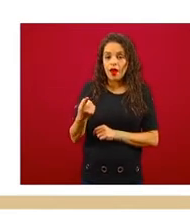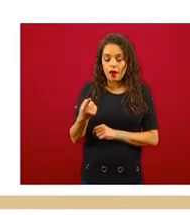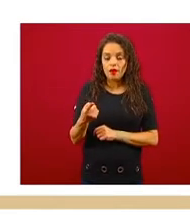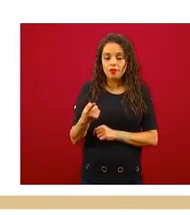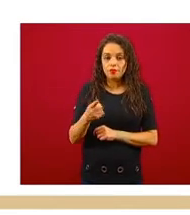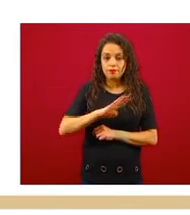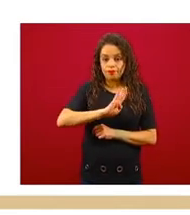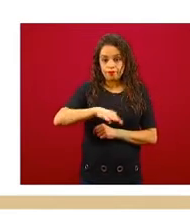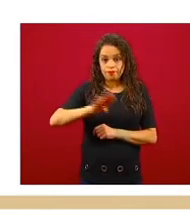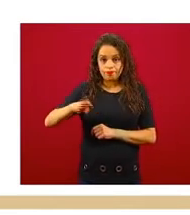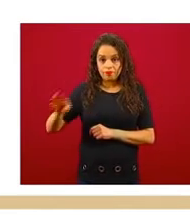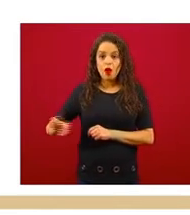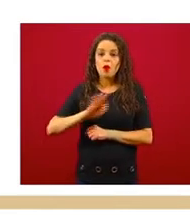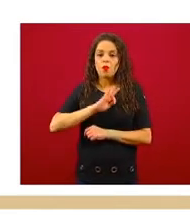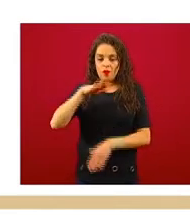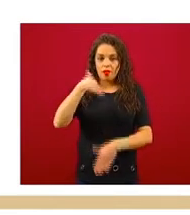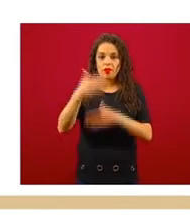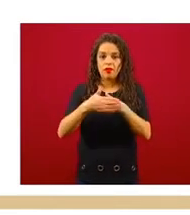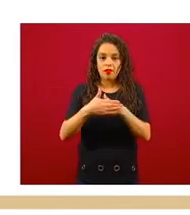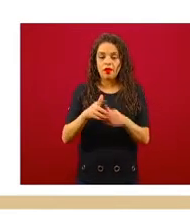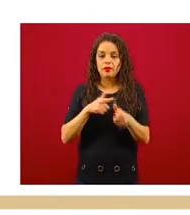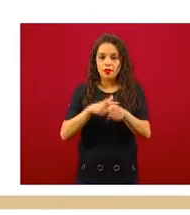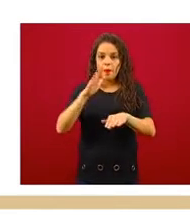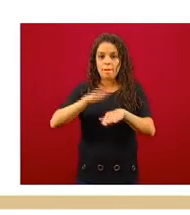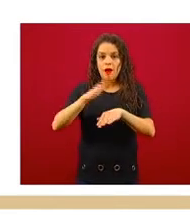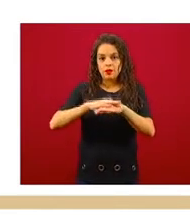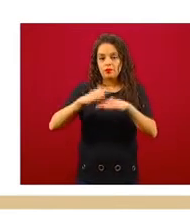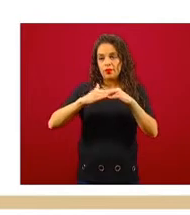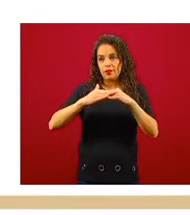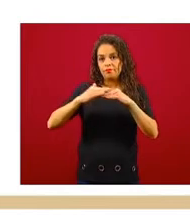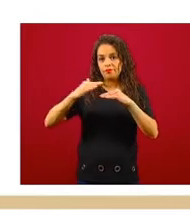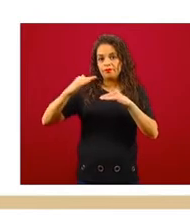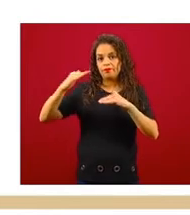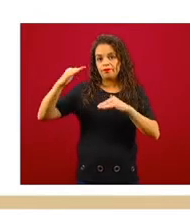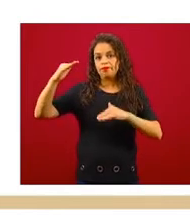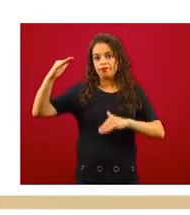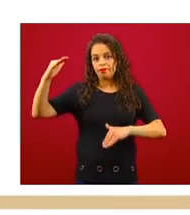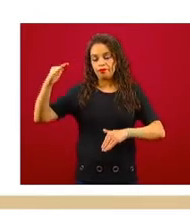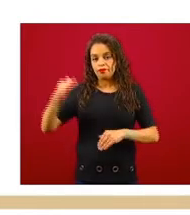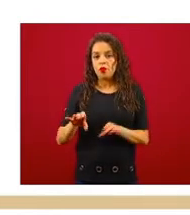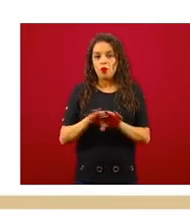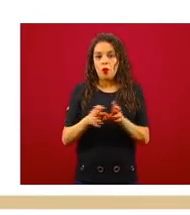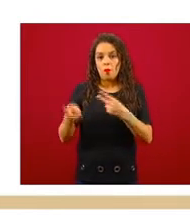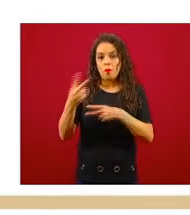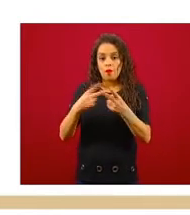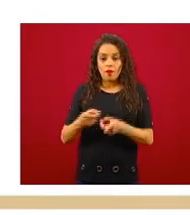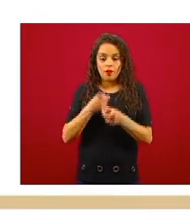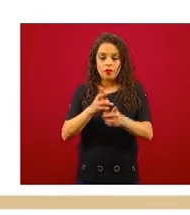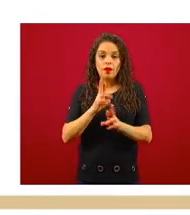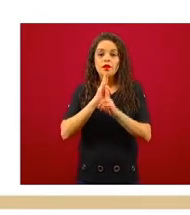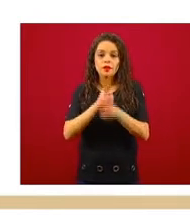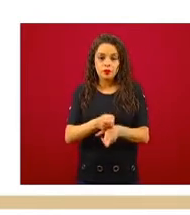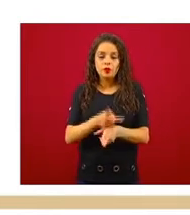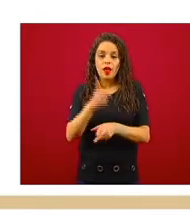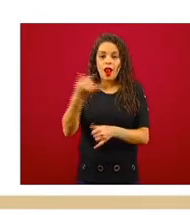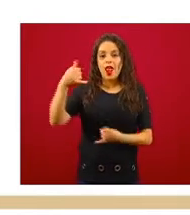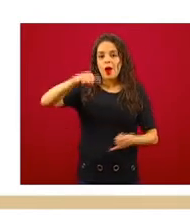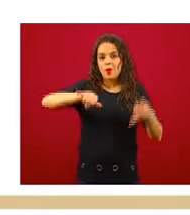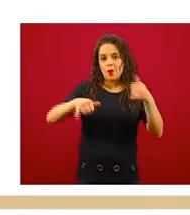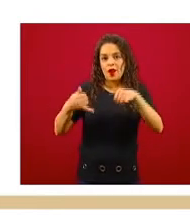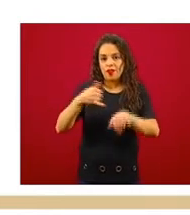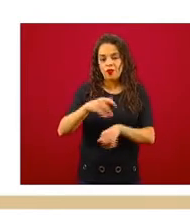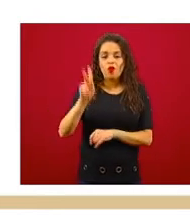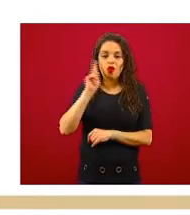todavía puedan The light incrementarse en función de cómo se colored vayan bar dando los shows the resultados de deaths that laboratorio are y por lo still to tanto be confirmed, and confirmándose so a